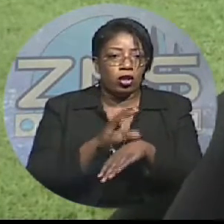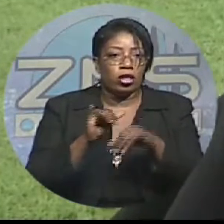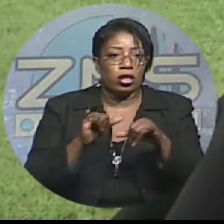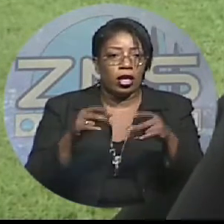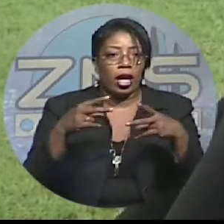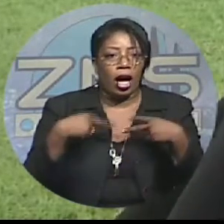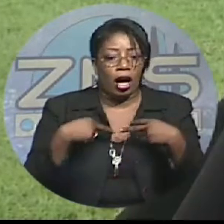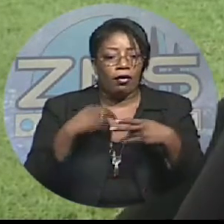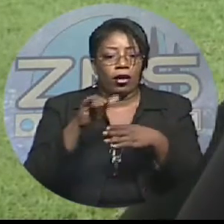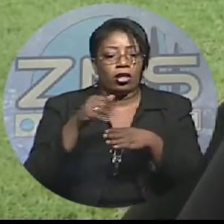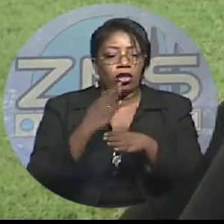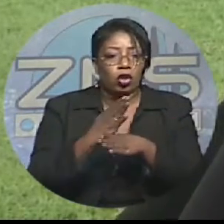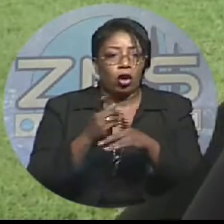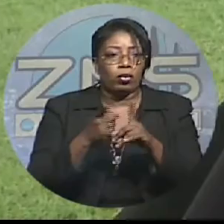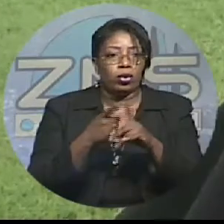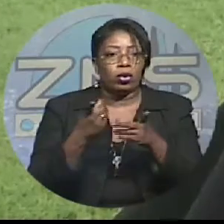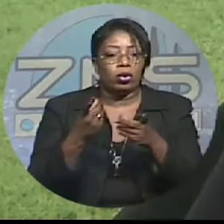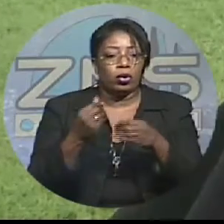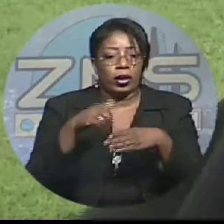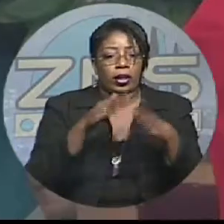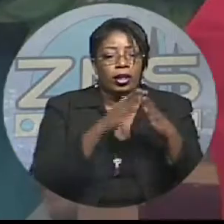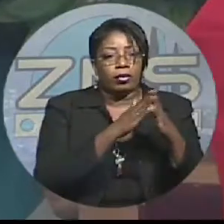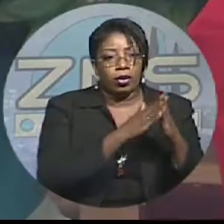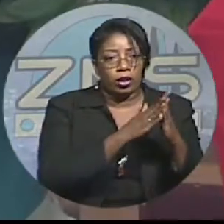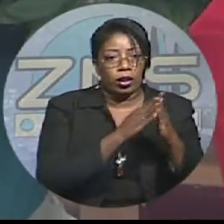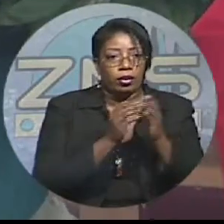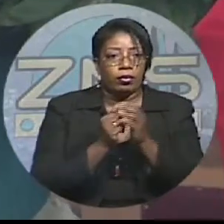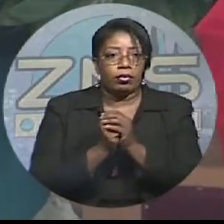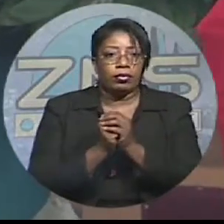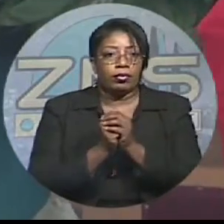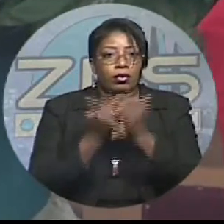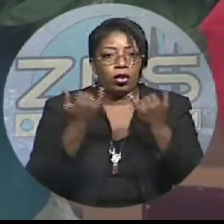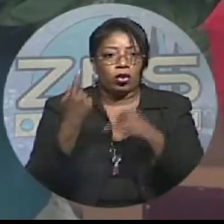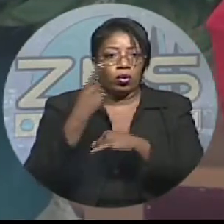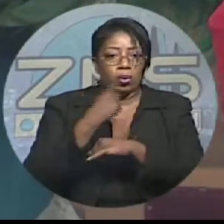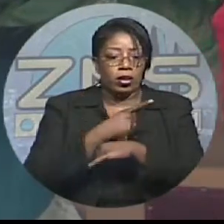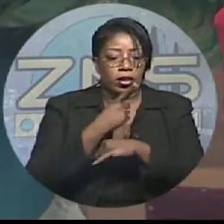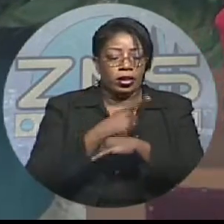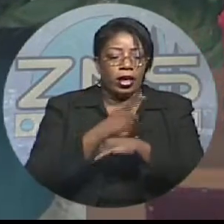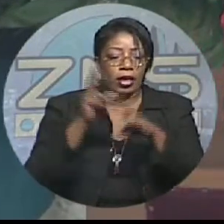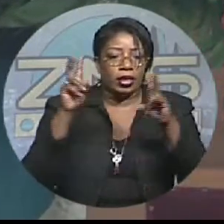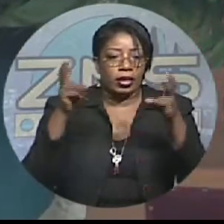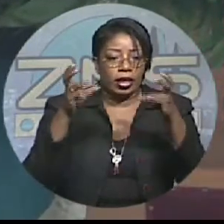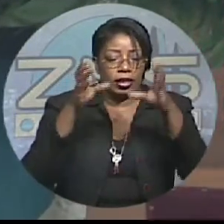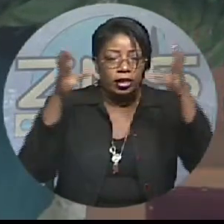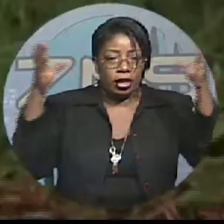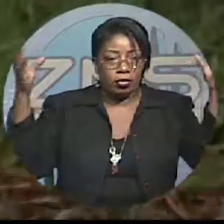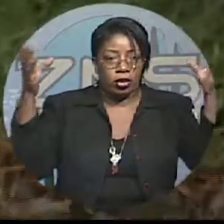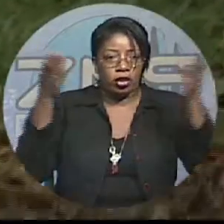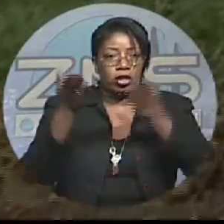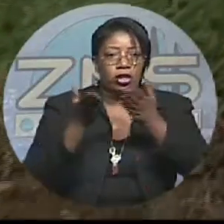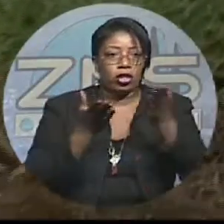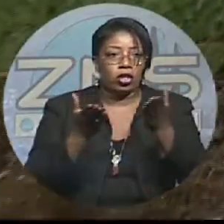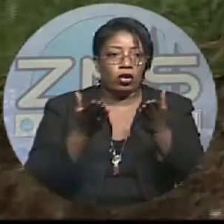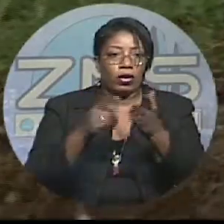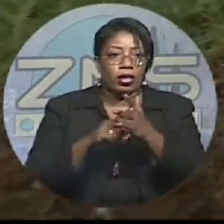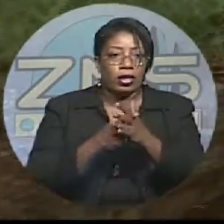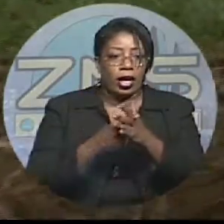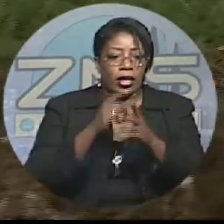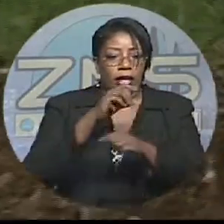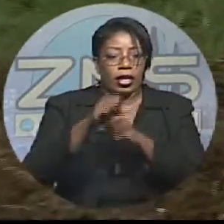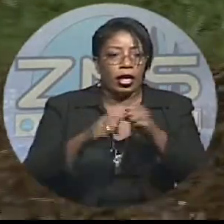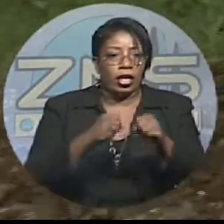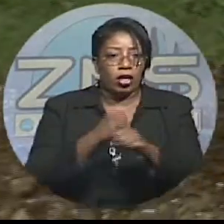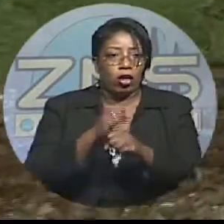has a role to play in the community. Today's Feast of Title celebration also served as the launch for its